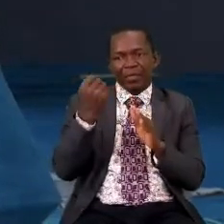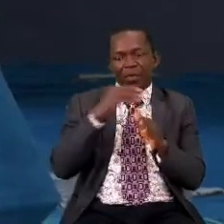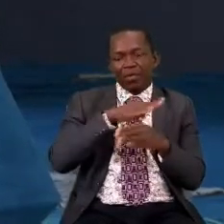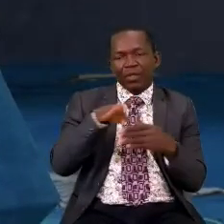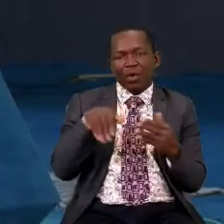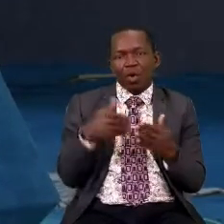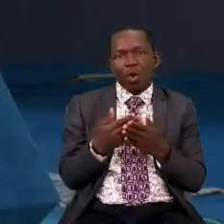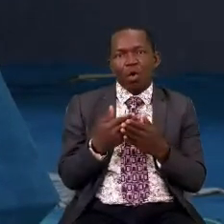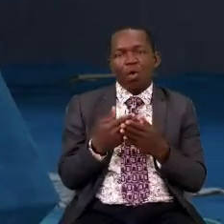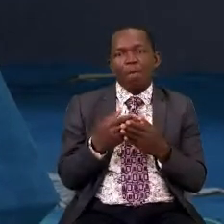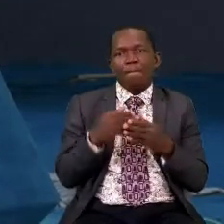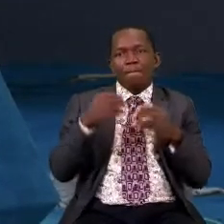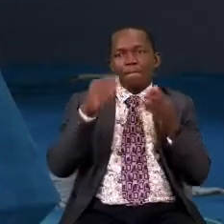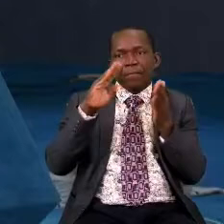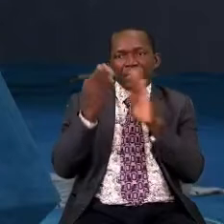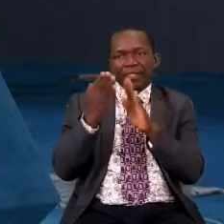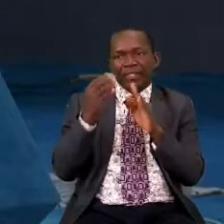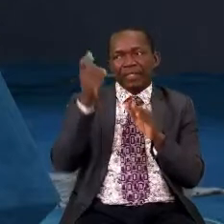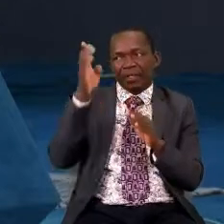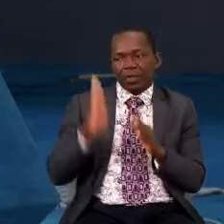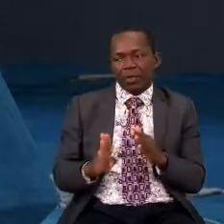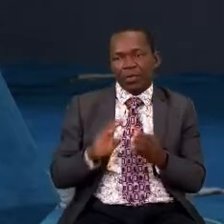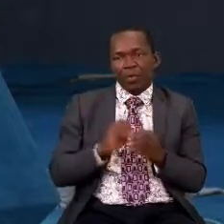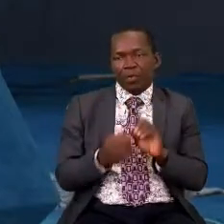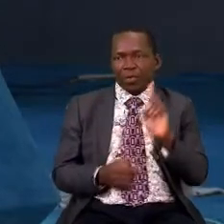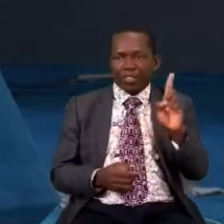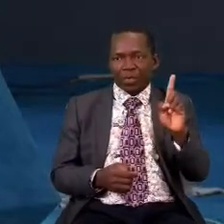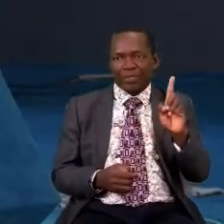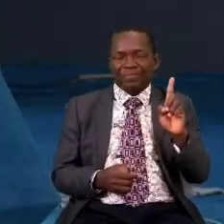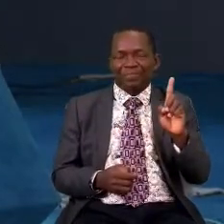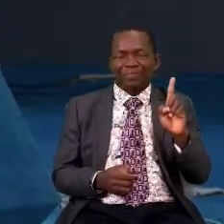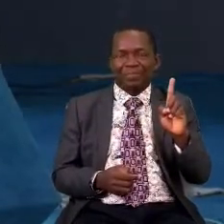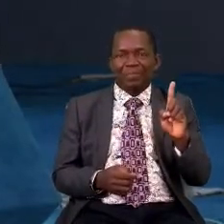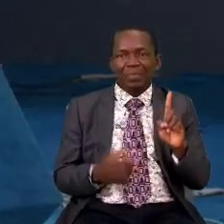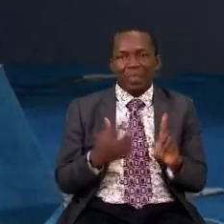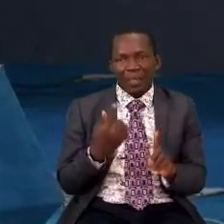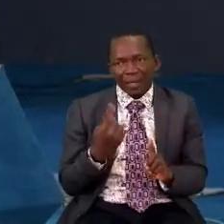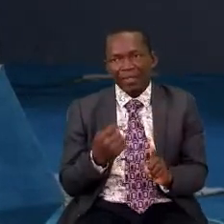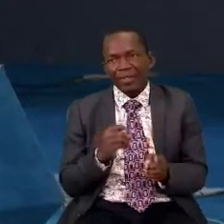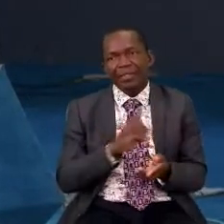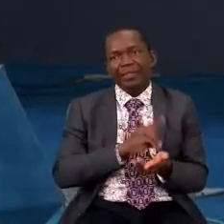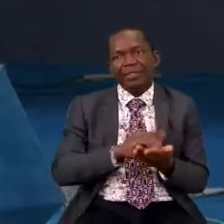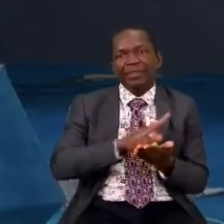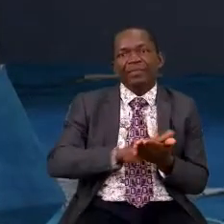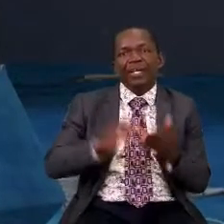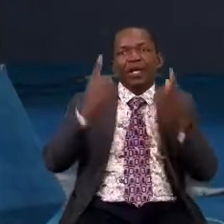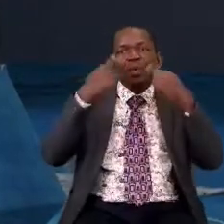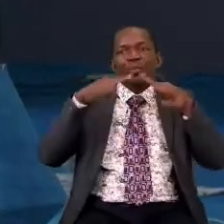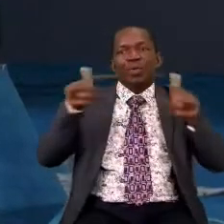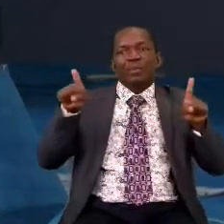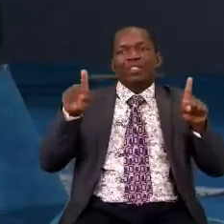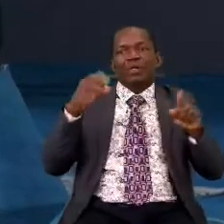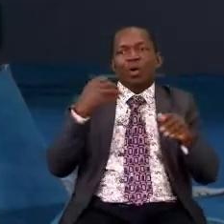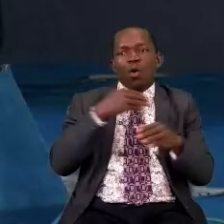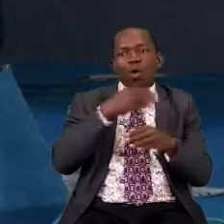divine proclamation of the omniscient God. Joshua chapter 1, looking at verse 1 again, it says,